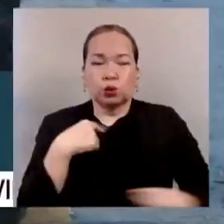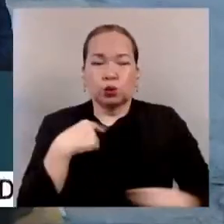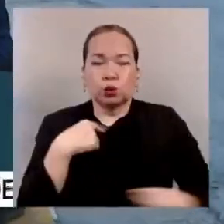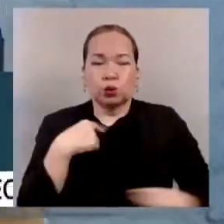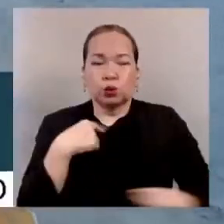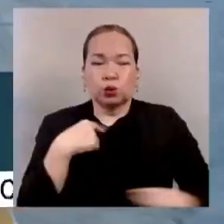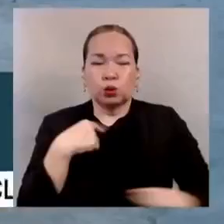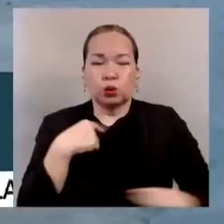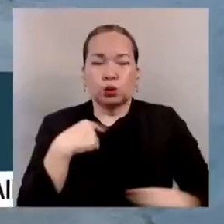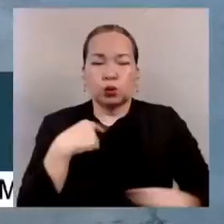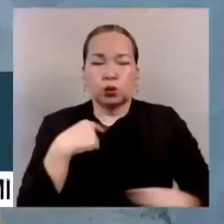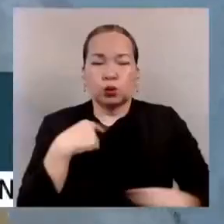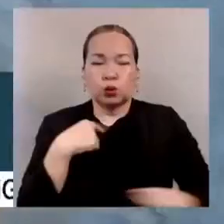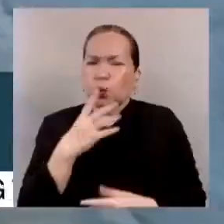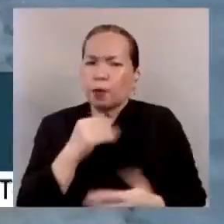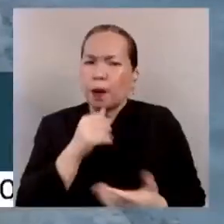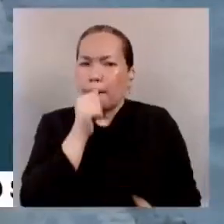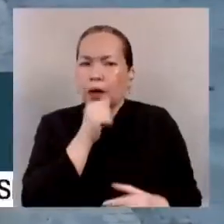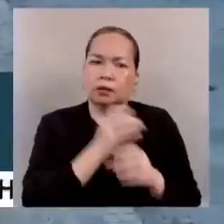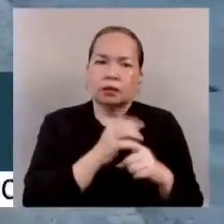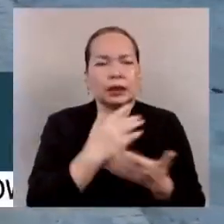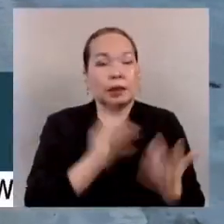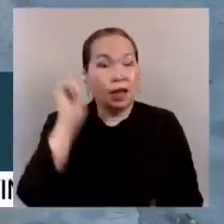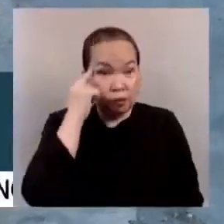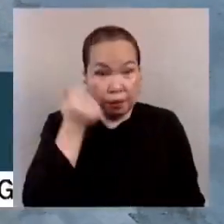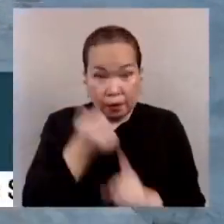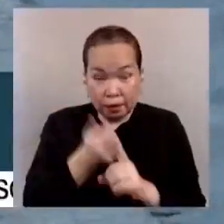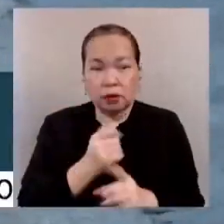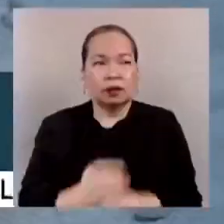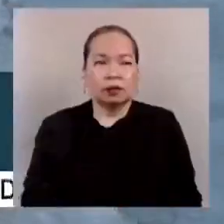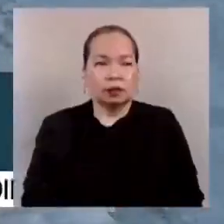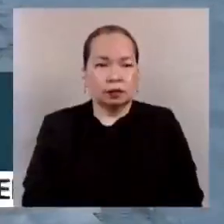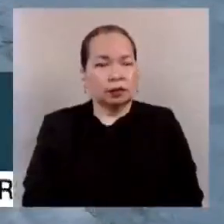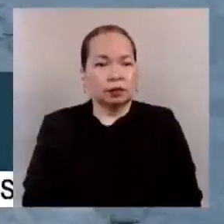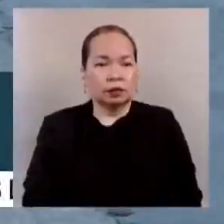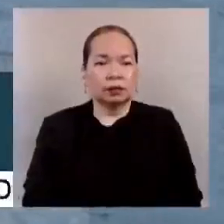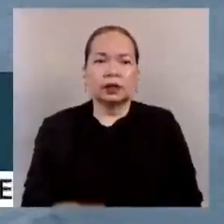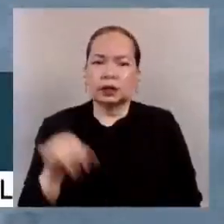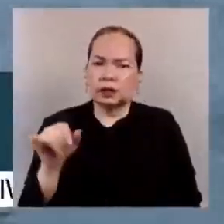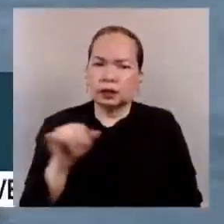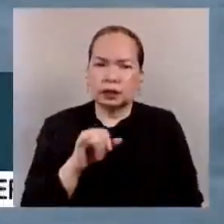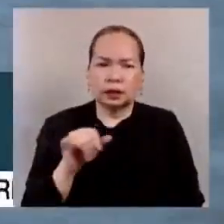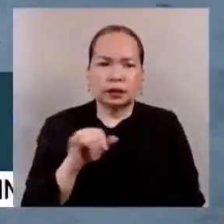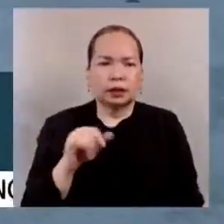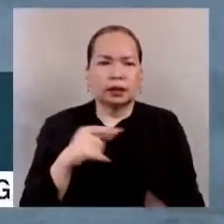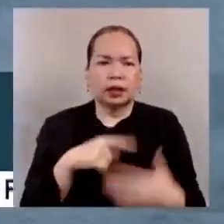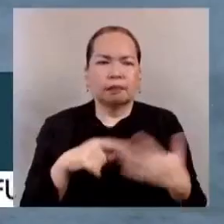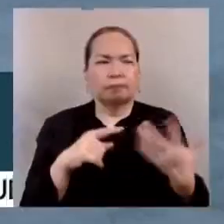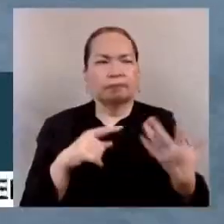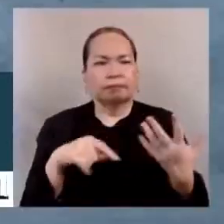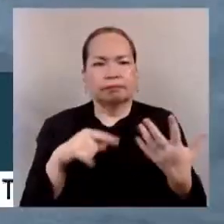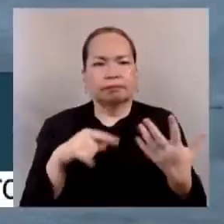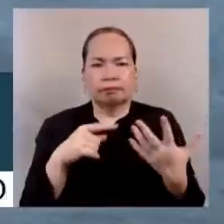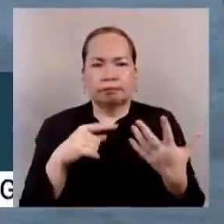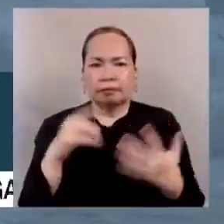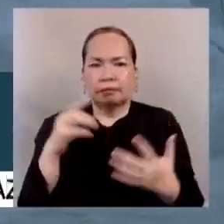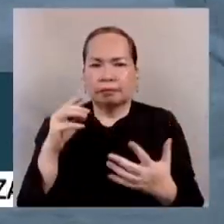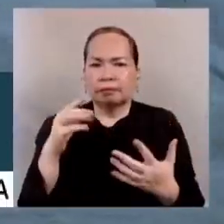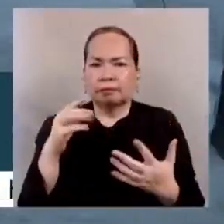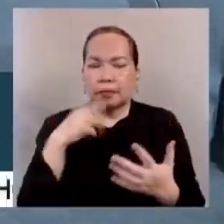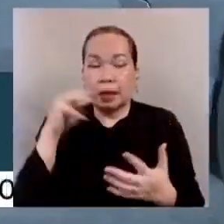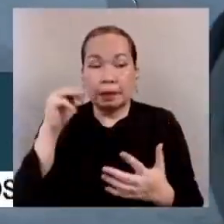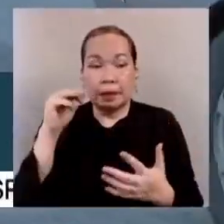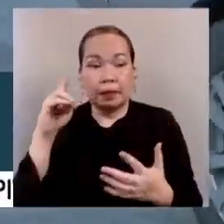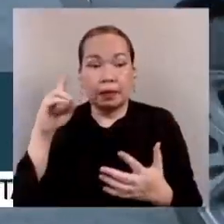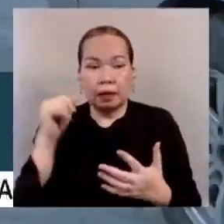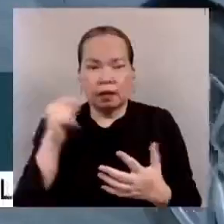and motorcycles. Under the MMDA regulation approved by the Metro Manila Council, the increased fines for the violation